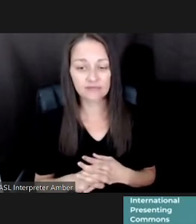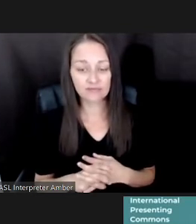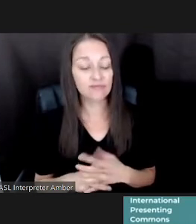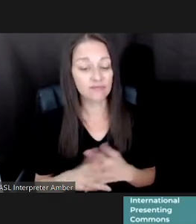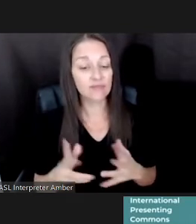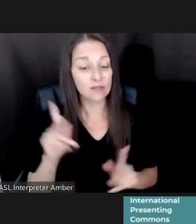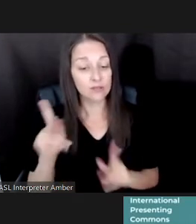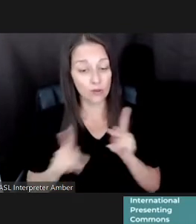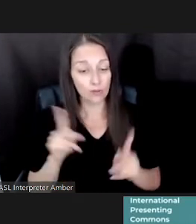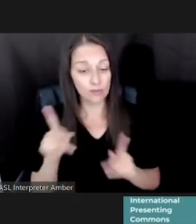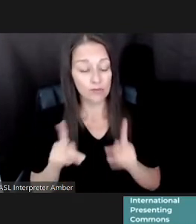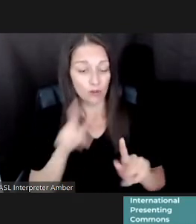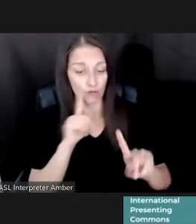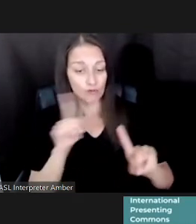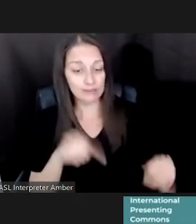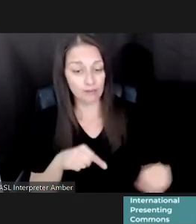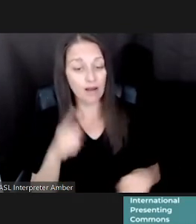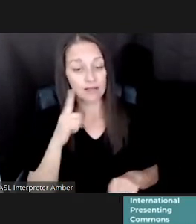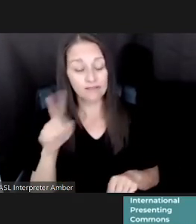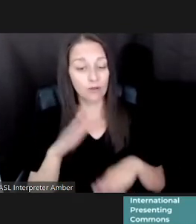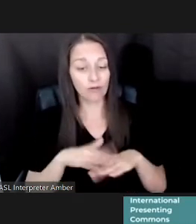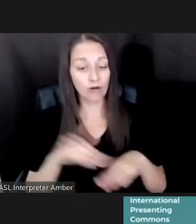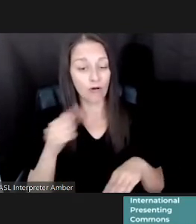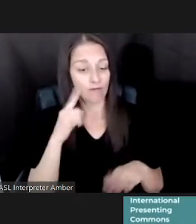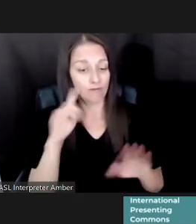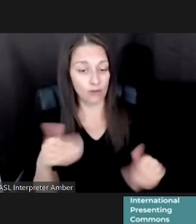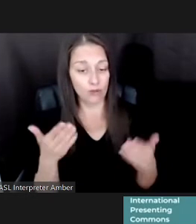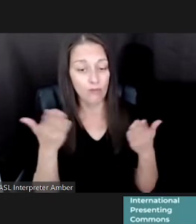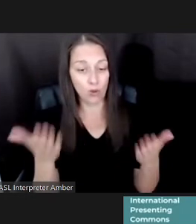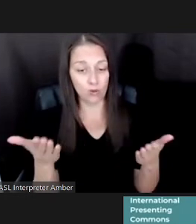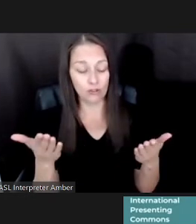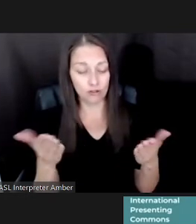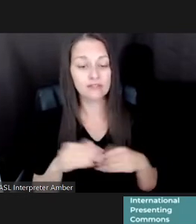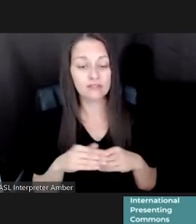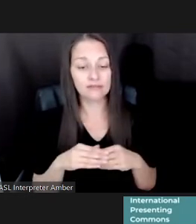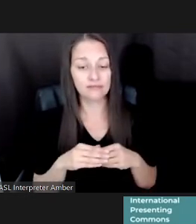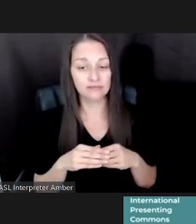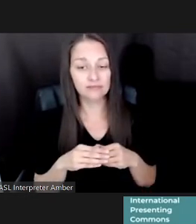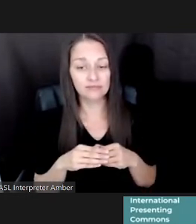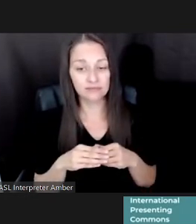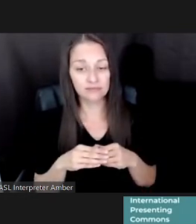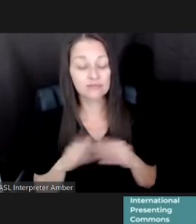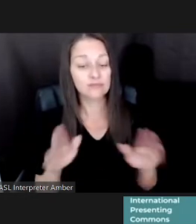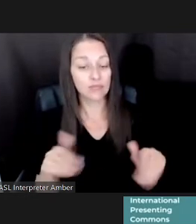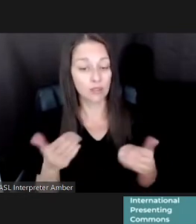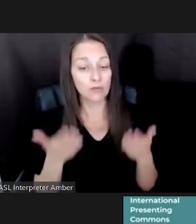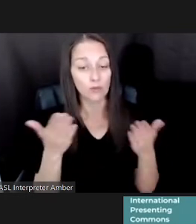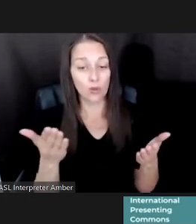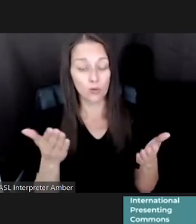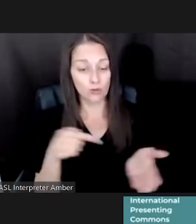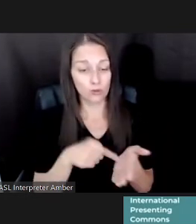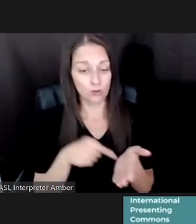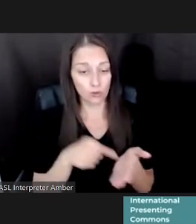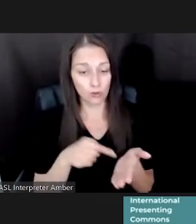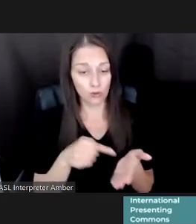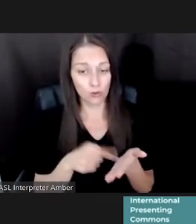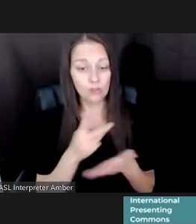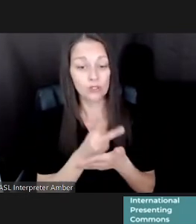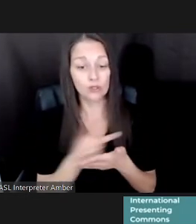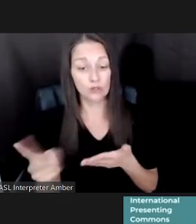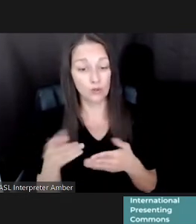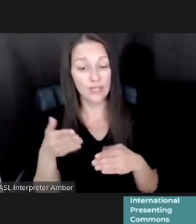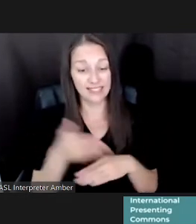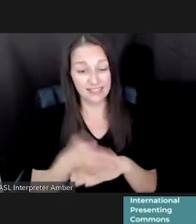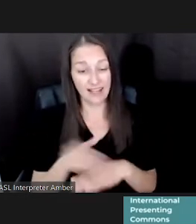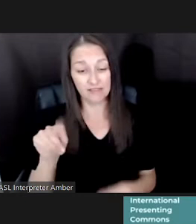proposals. Many of the local projects call for proposals went out, or the proposals were due 2 weeks after Trump's